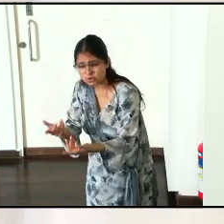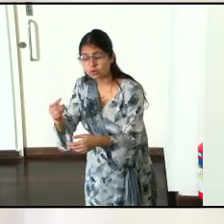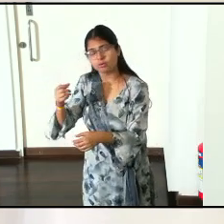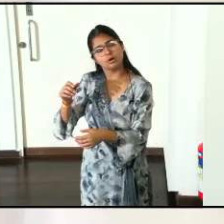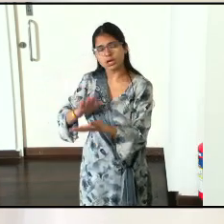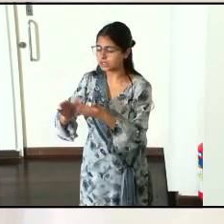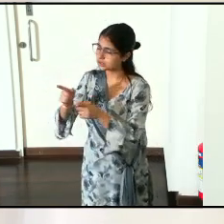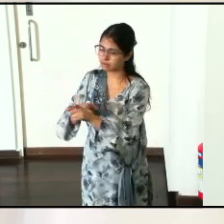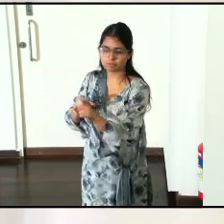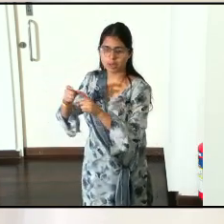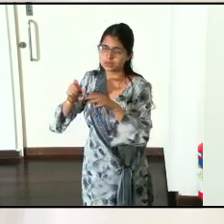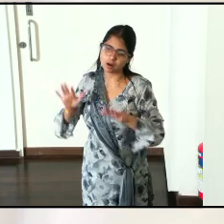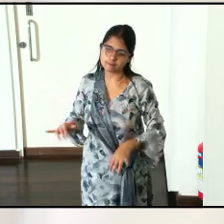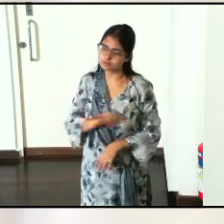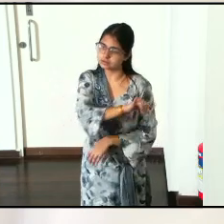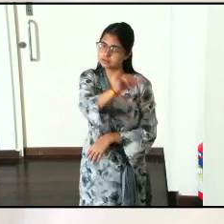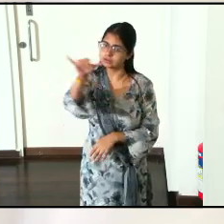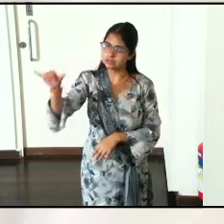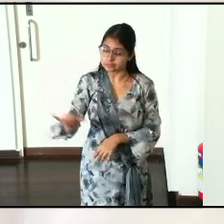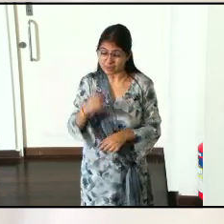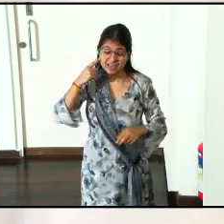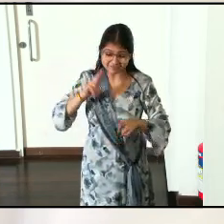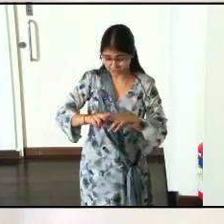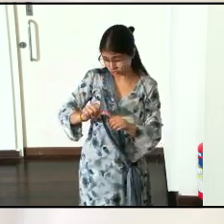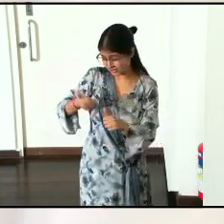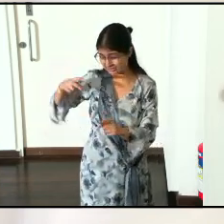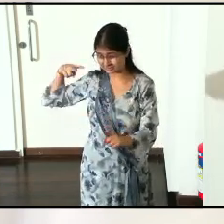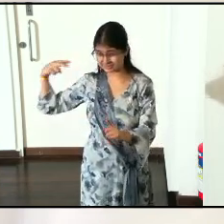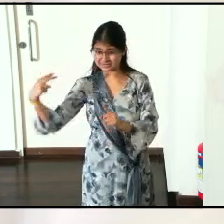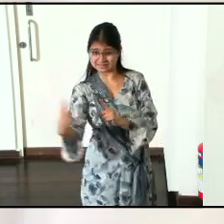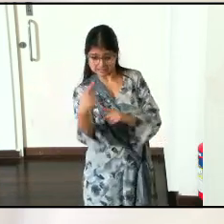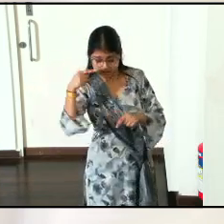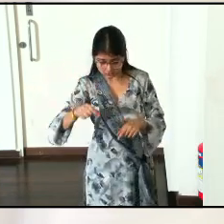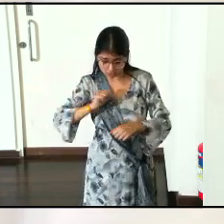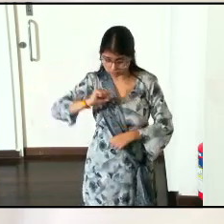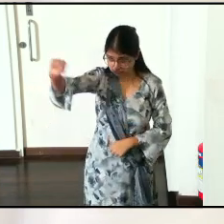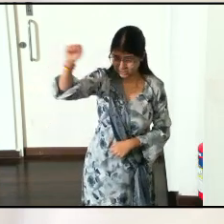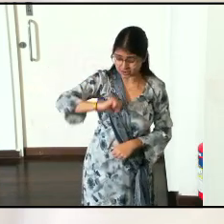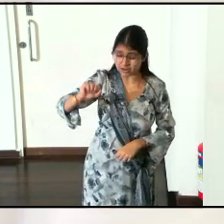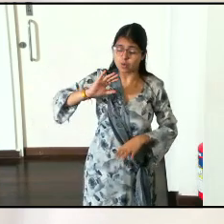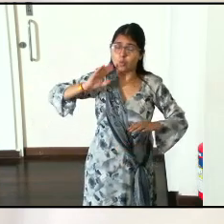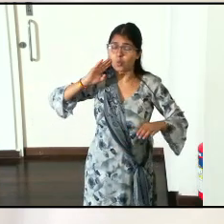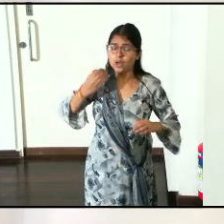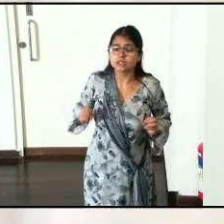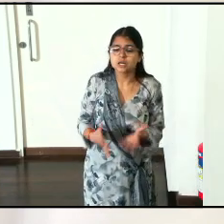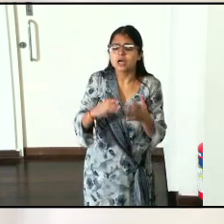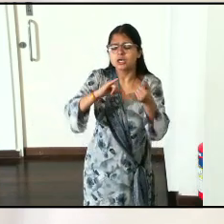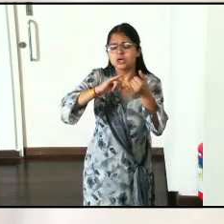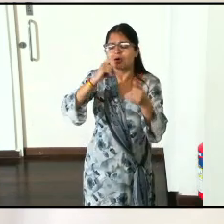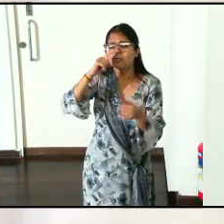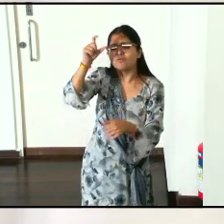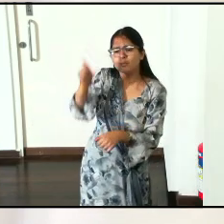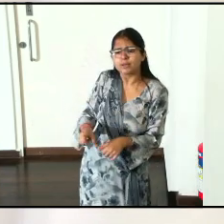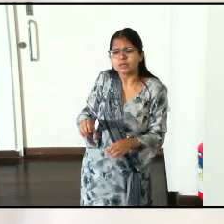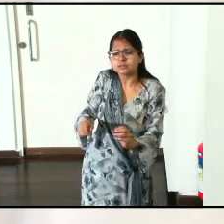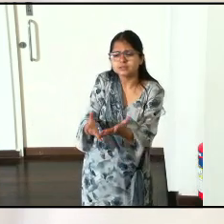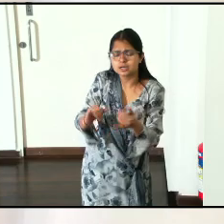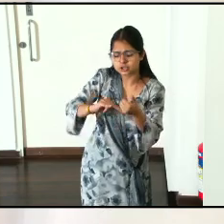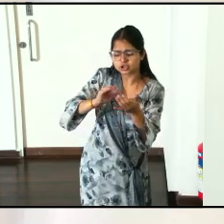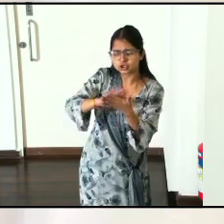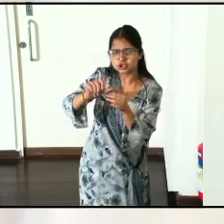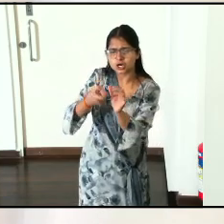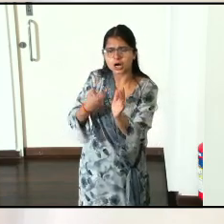you actually look at the other end of the spectrum, the kind of movement started by Sharifa Khanum and the Steps kind